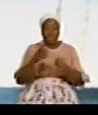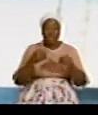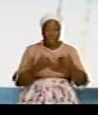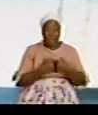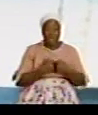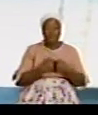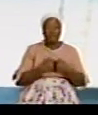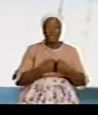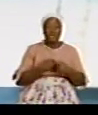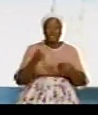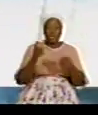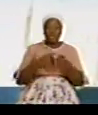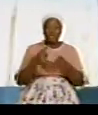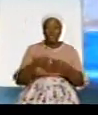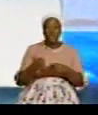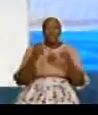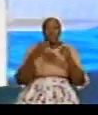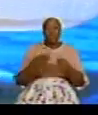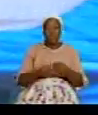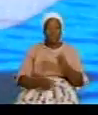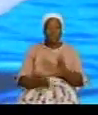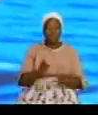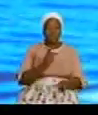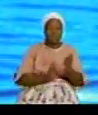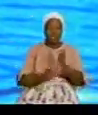ye do.